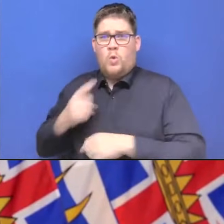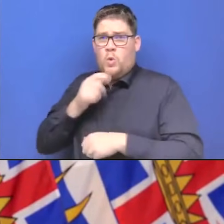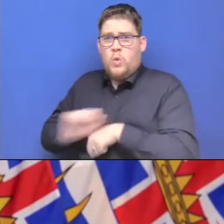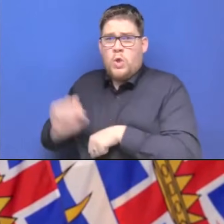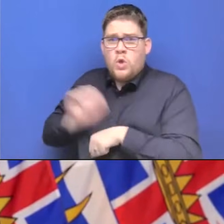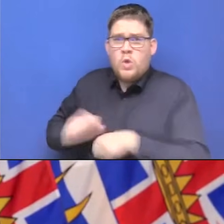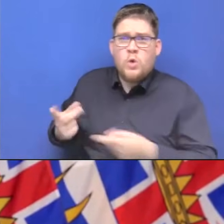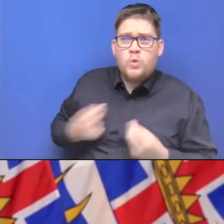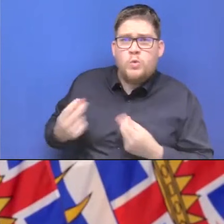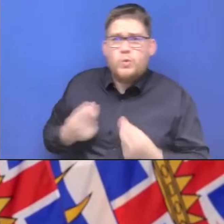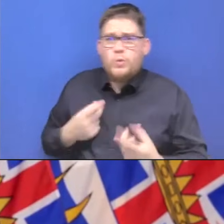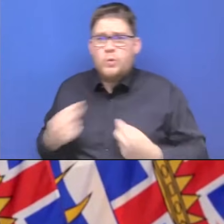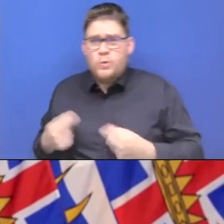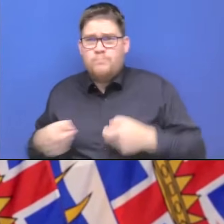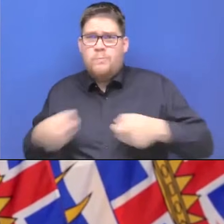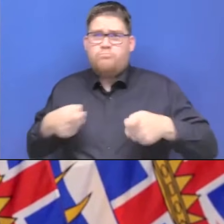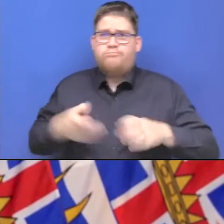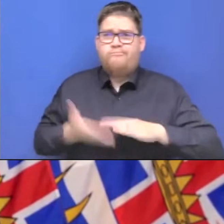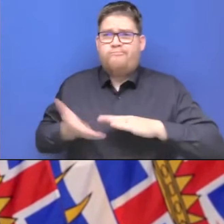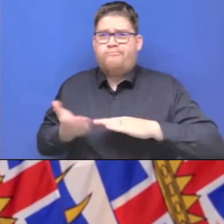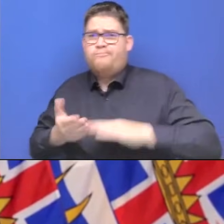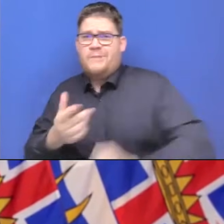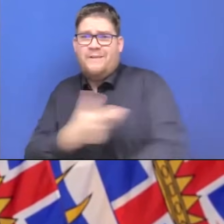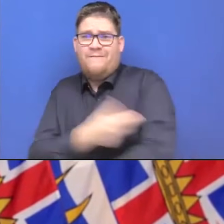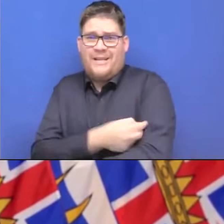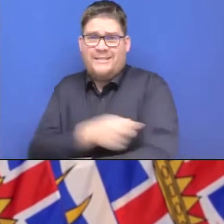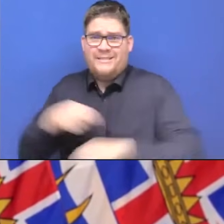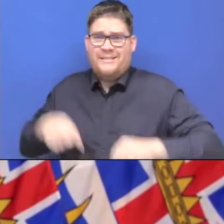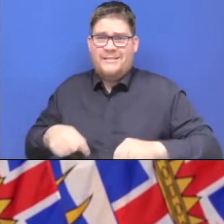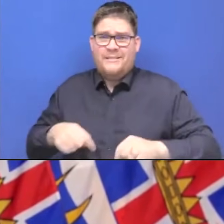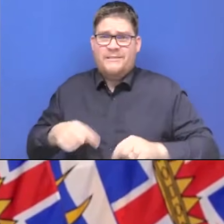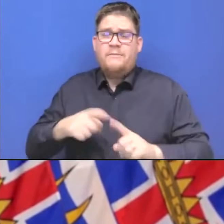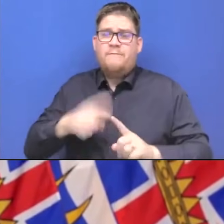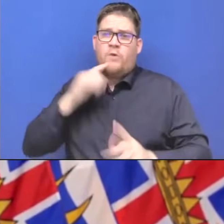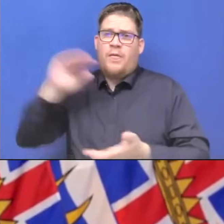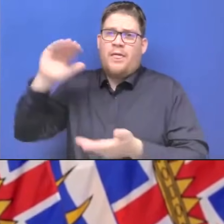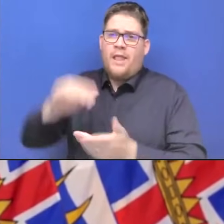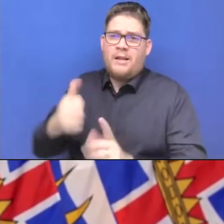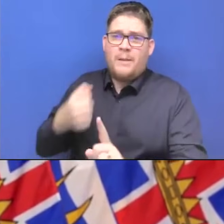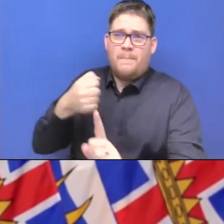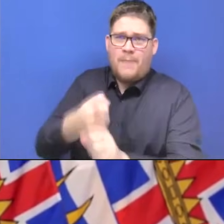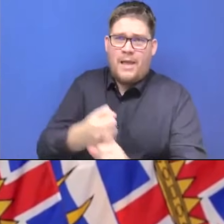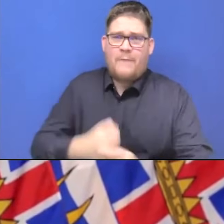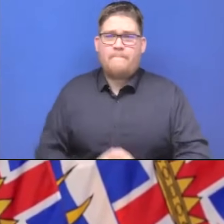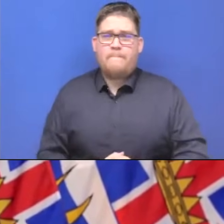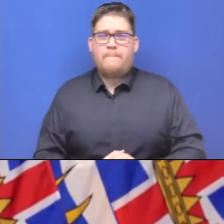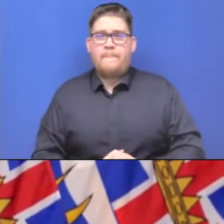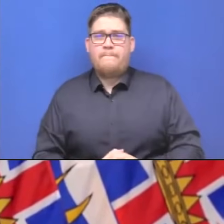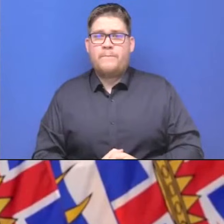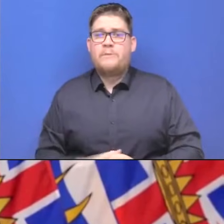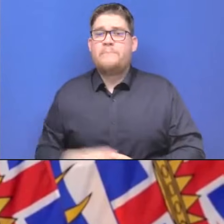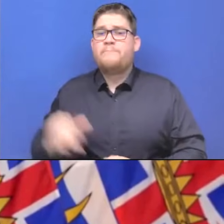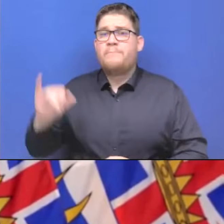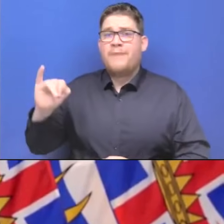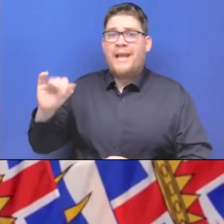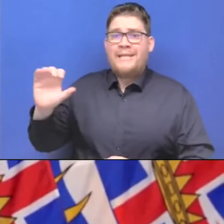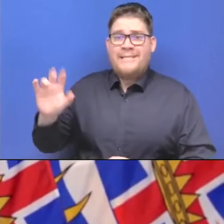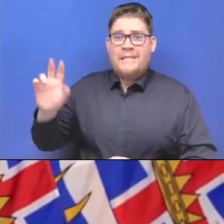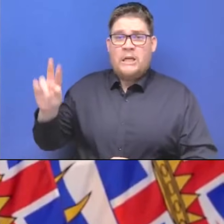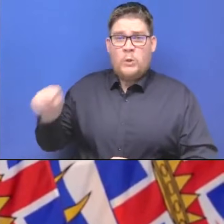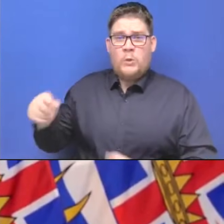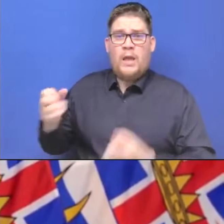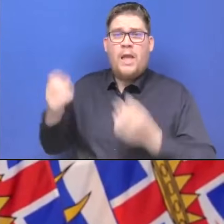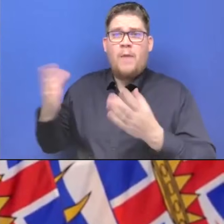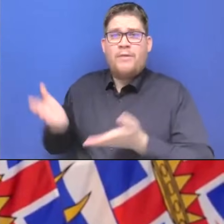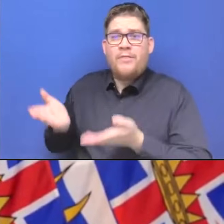impact of the COVID-19 pandemic on acute care. For example, in critical care, many of those in critical care